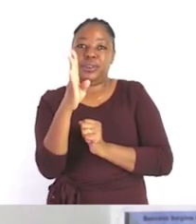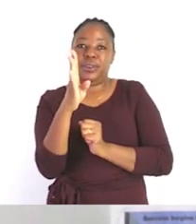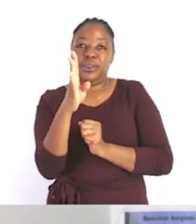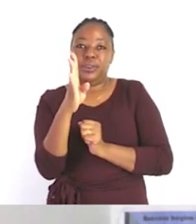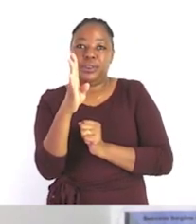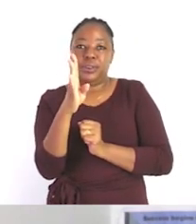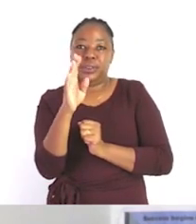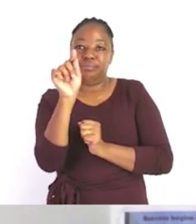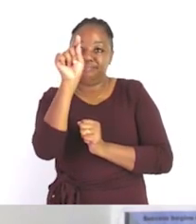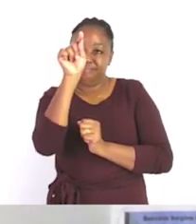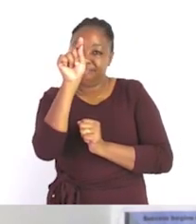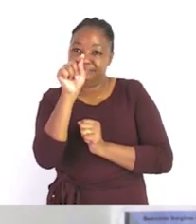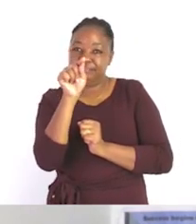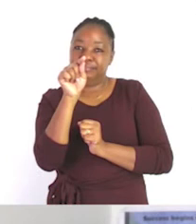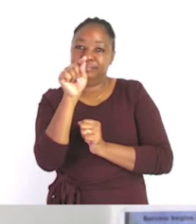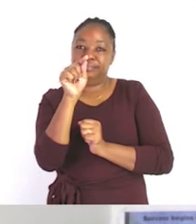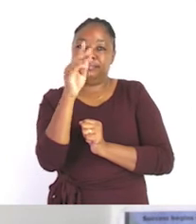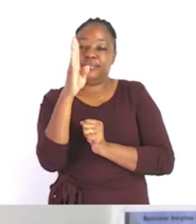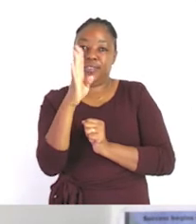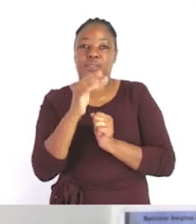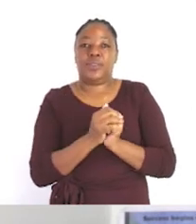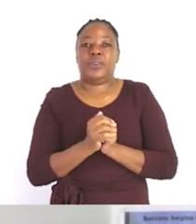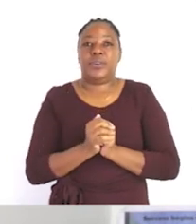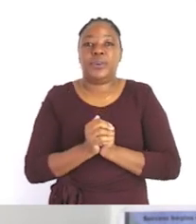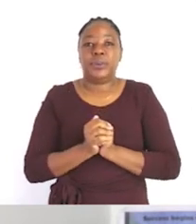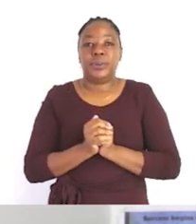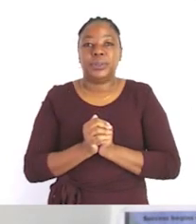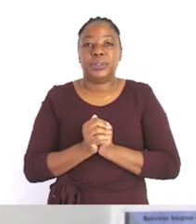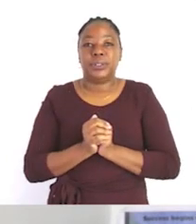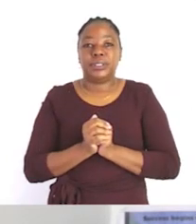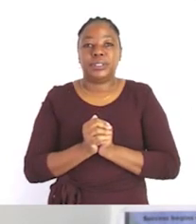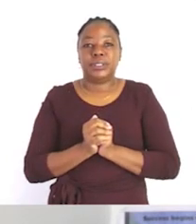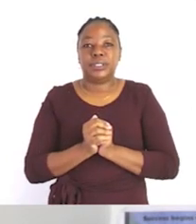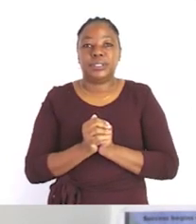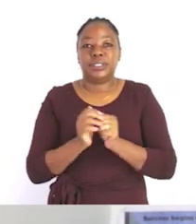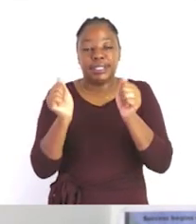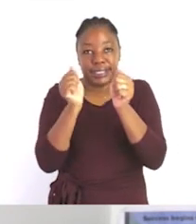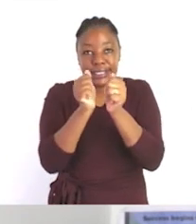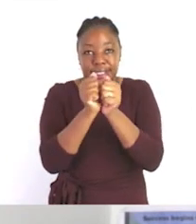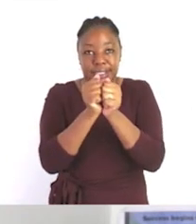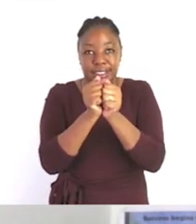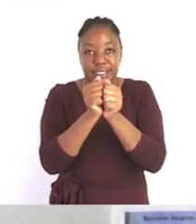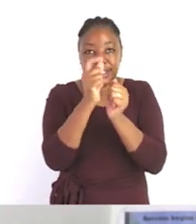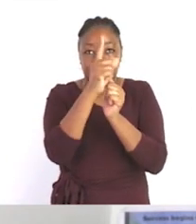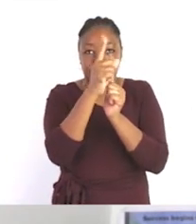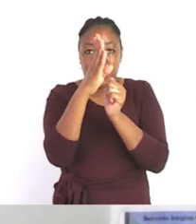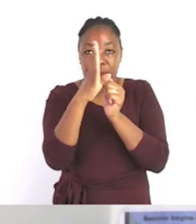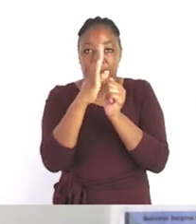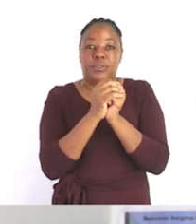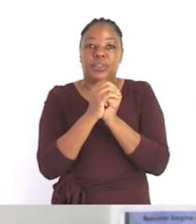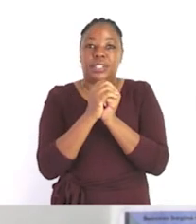it next to our 4, and it makes it 14. Now what